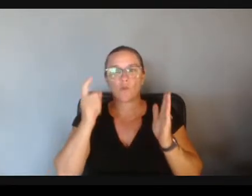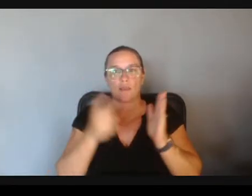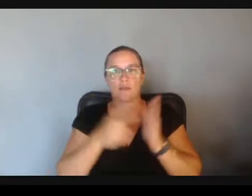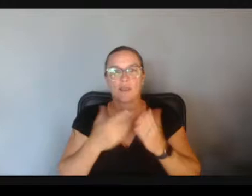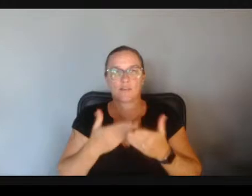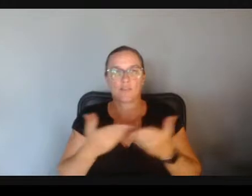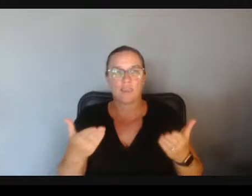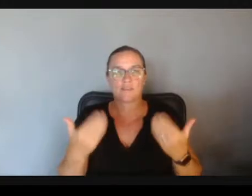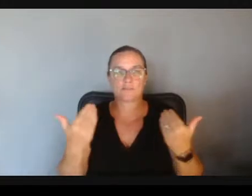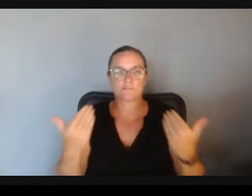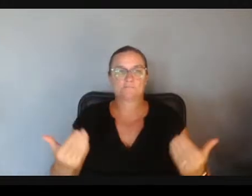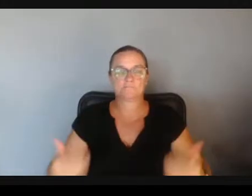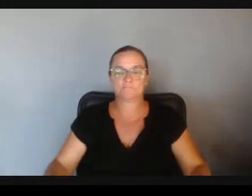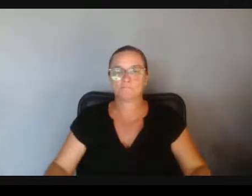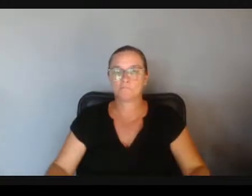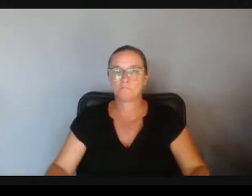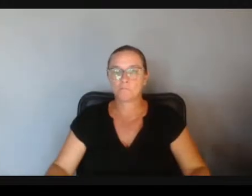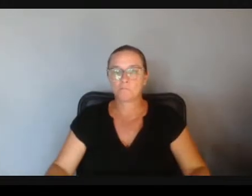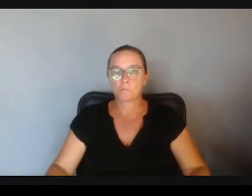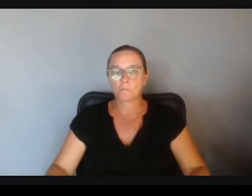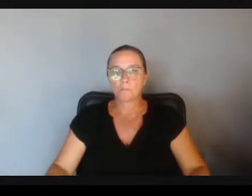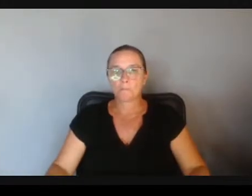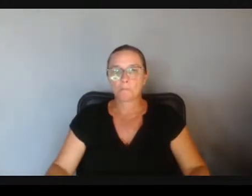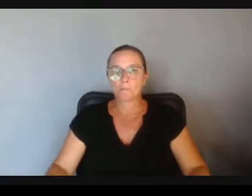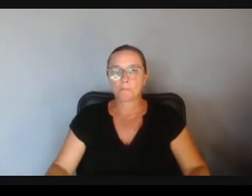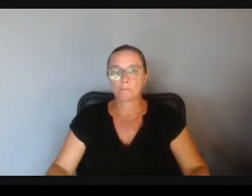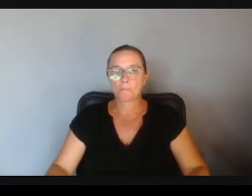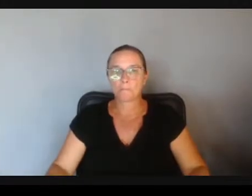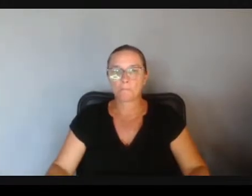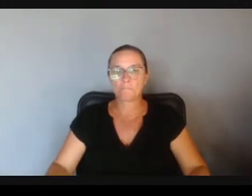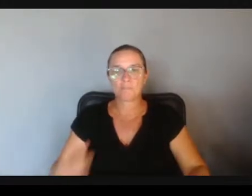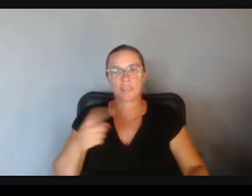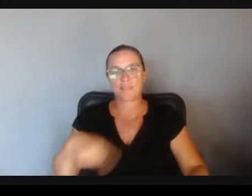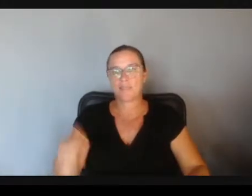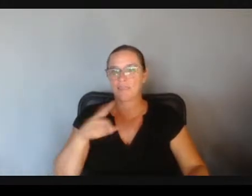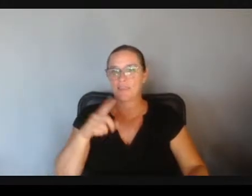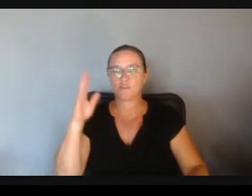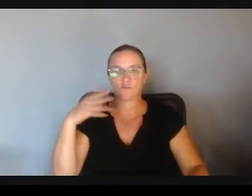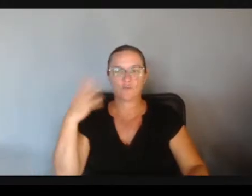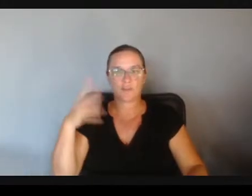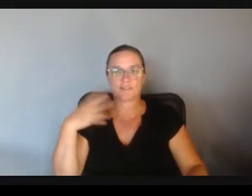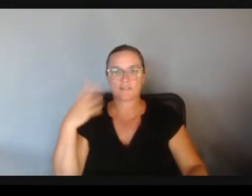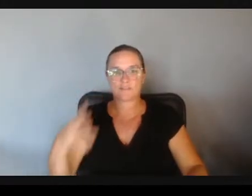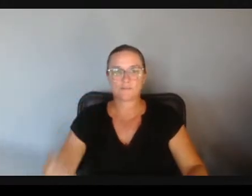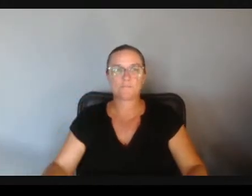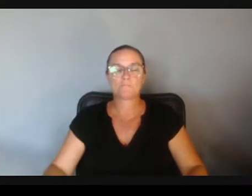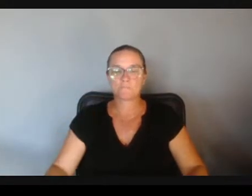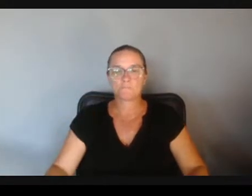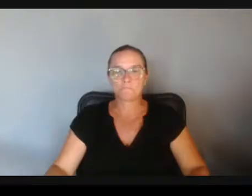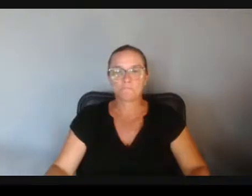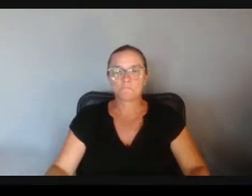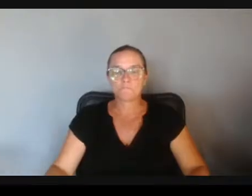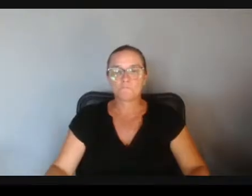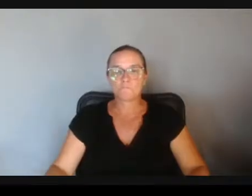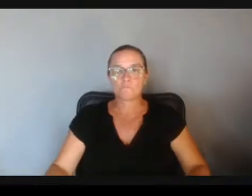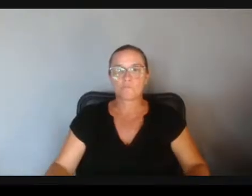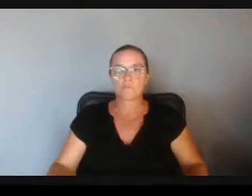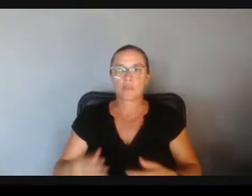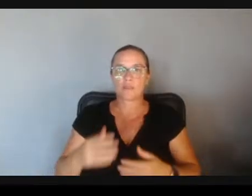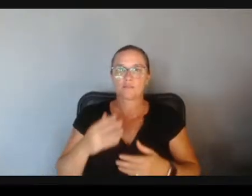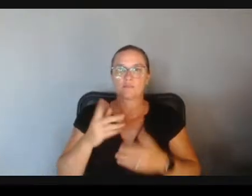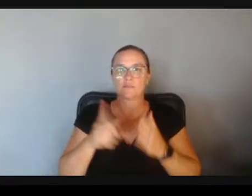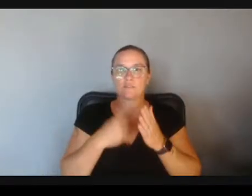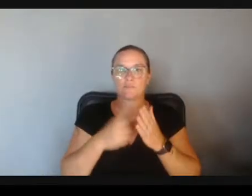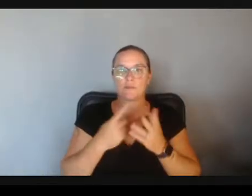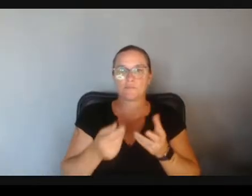Dane. All right, let's get our first one. And again, these things are wild. Some of them better than others. Usually the more subtle ones are the